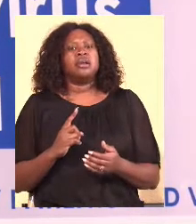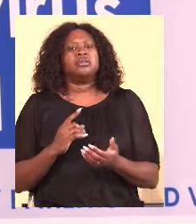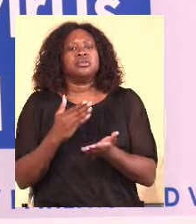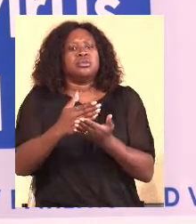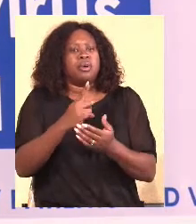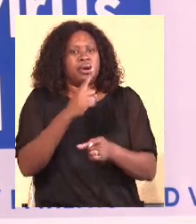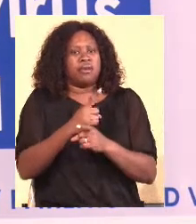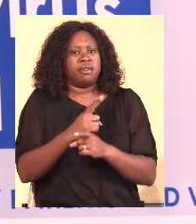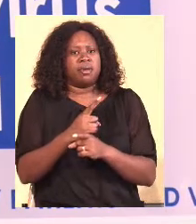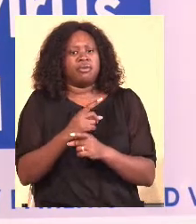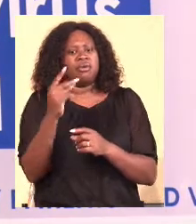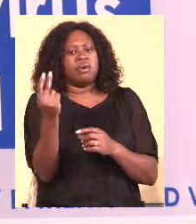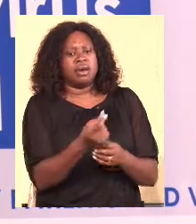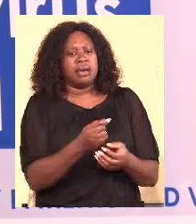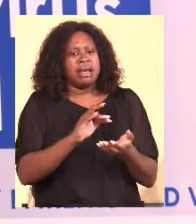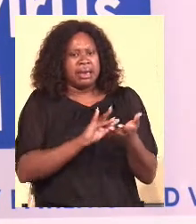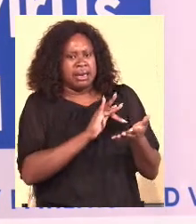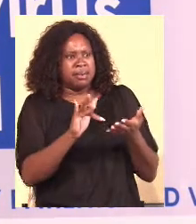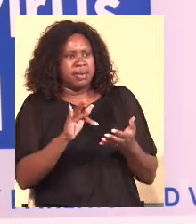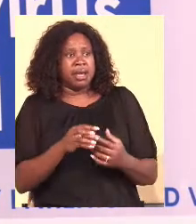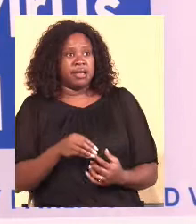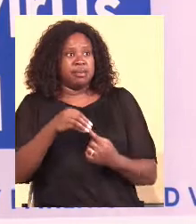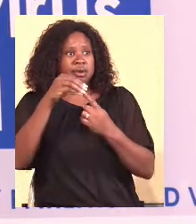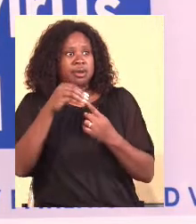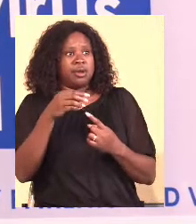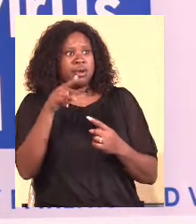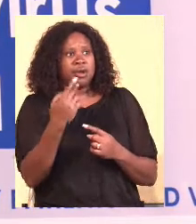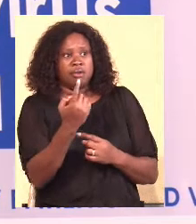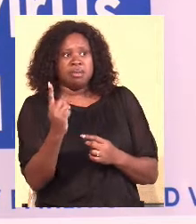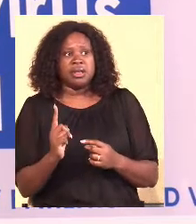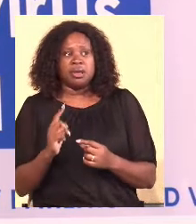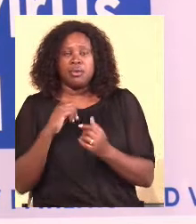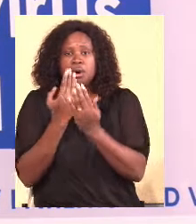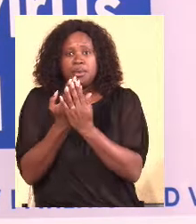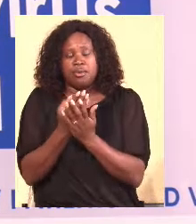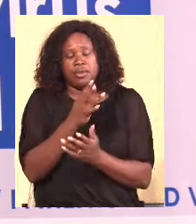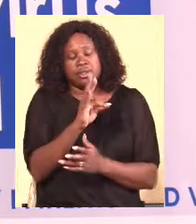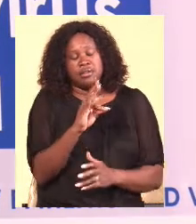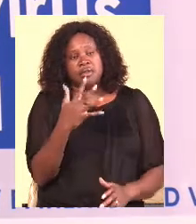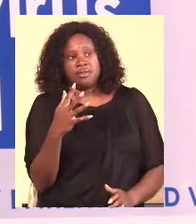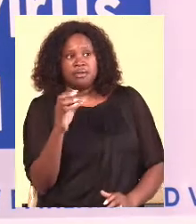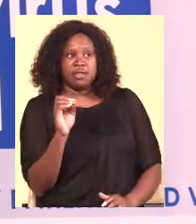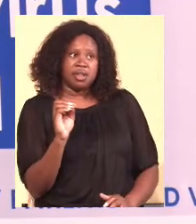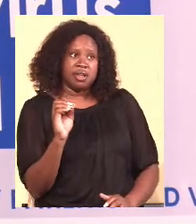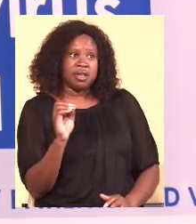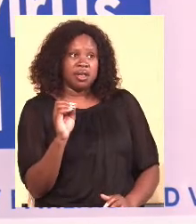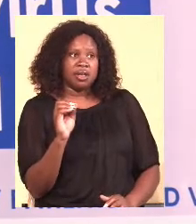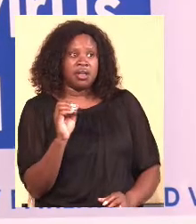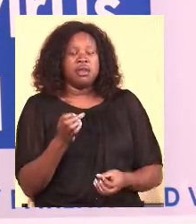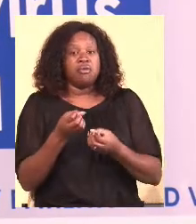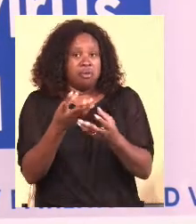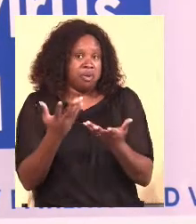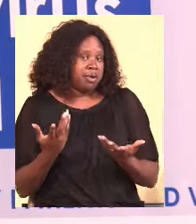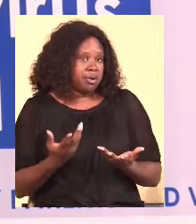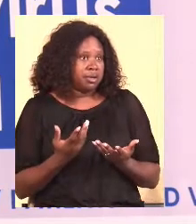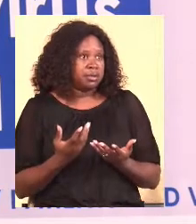ordering masses of these tablets, especially since not everyone who applied for the 750 actually received it? There